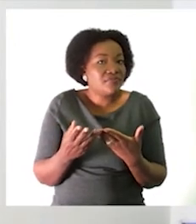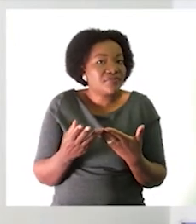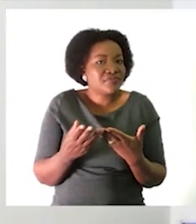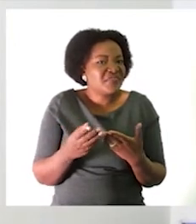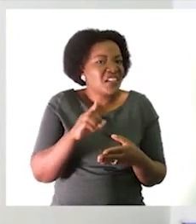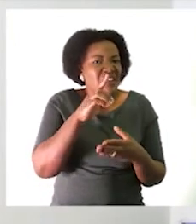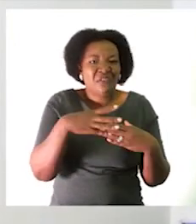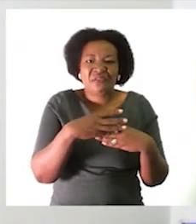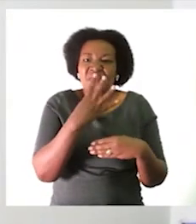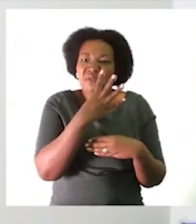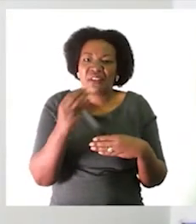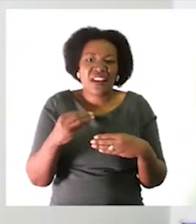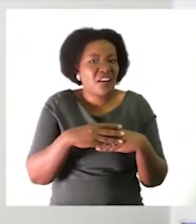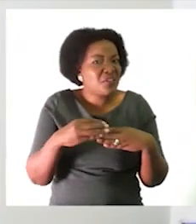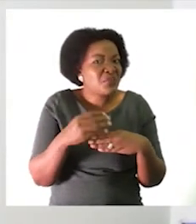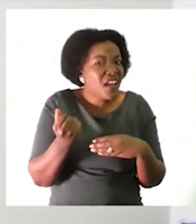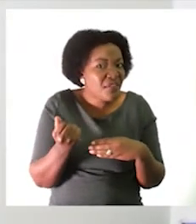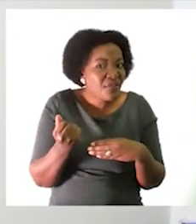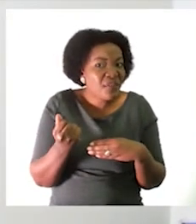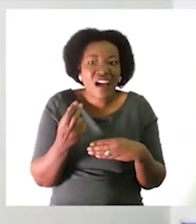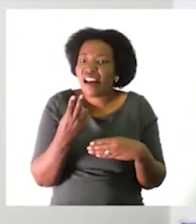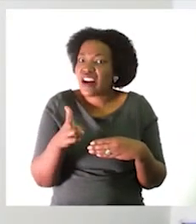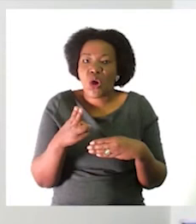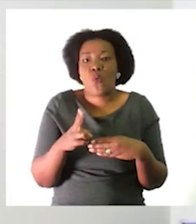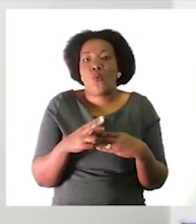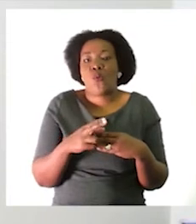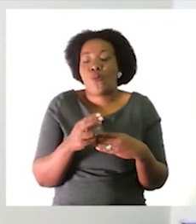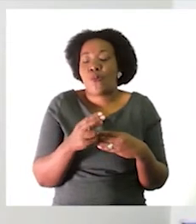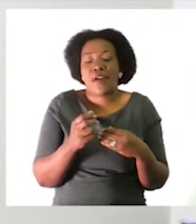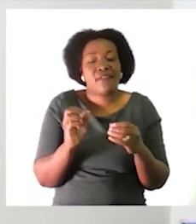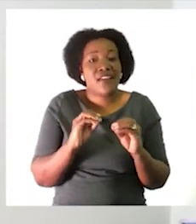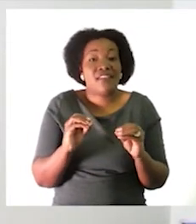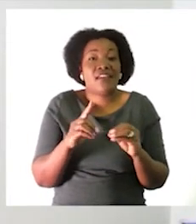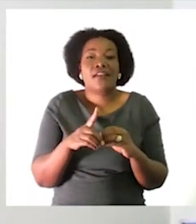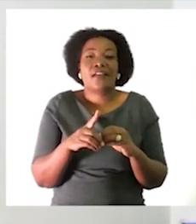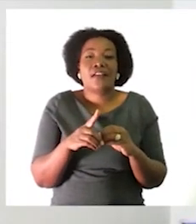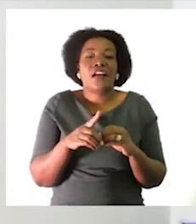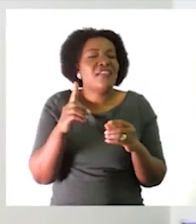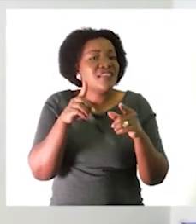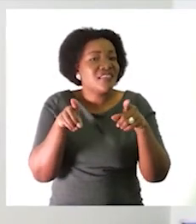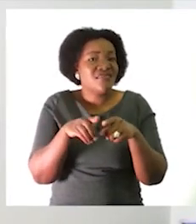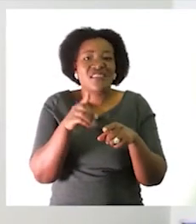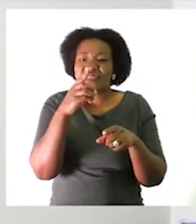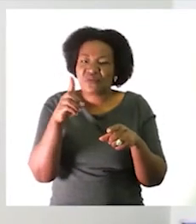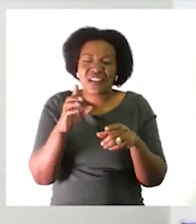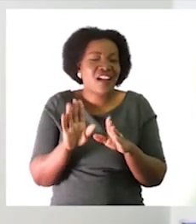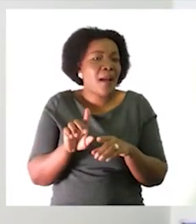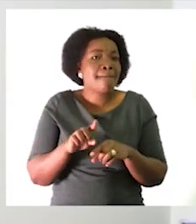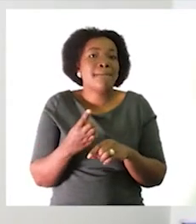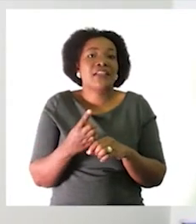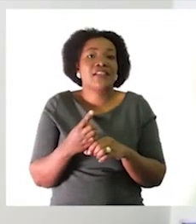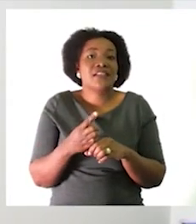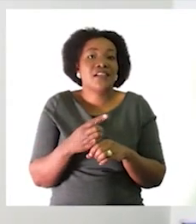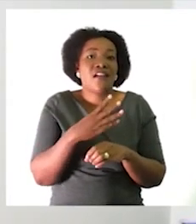Do we have a $40 note? No, we don't. Although this is correct, but we don't have a $40 note. So